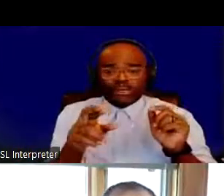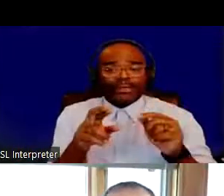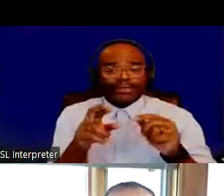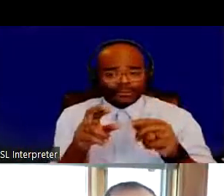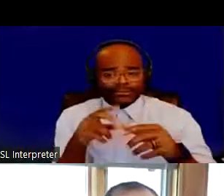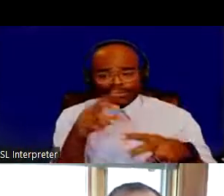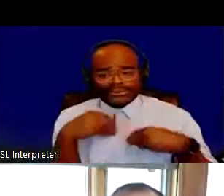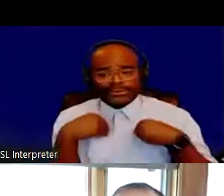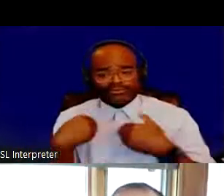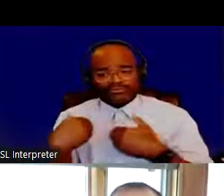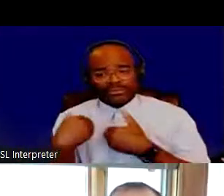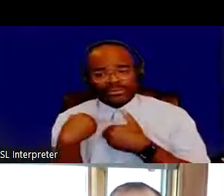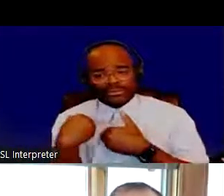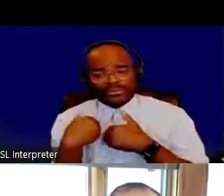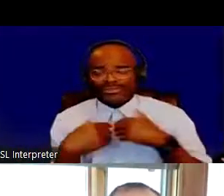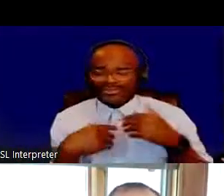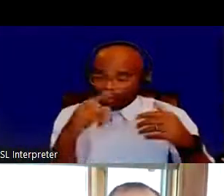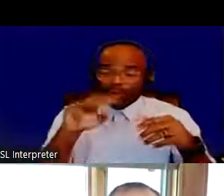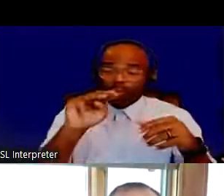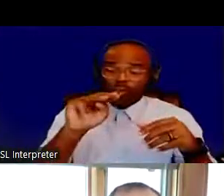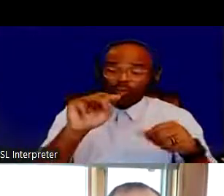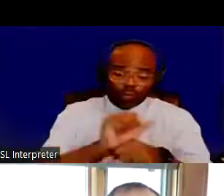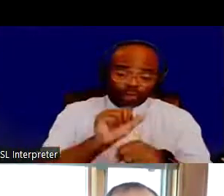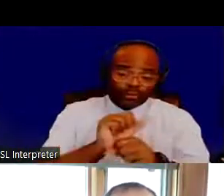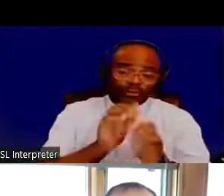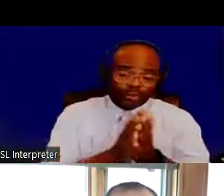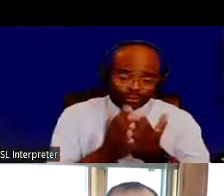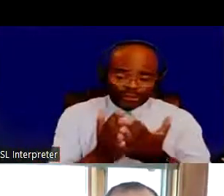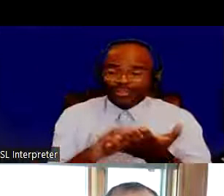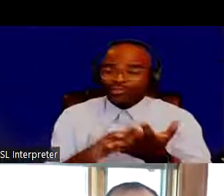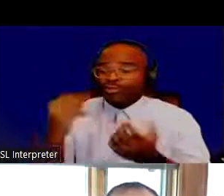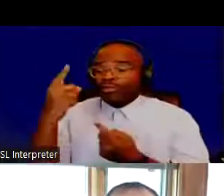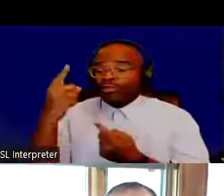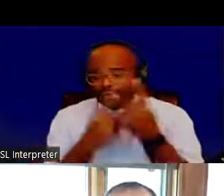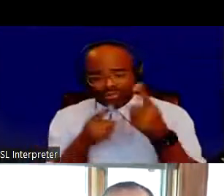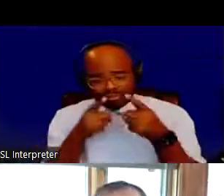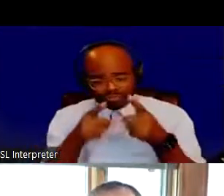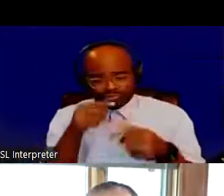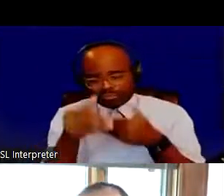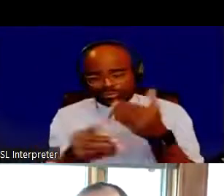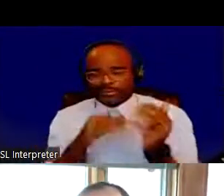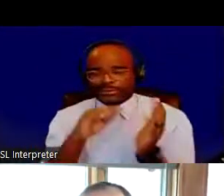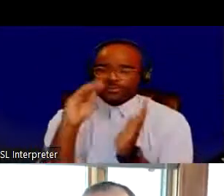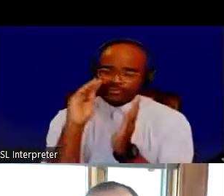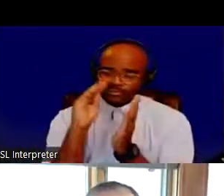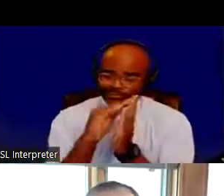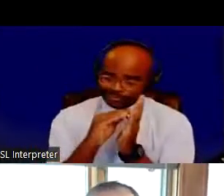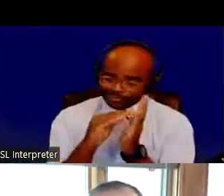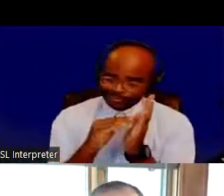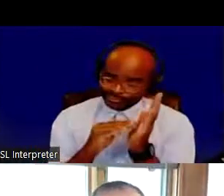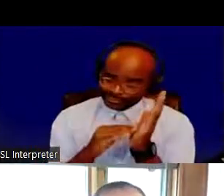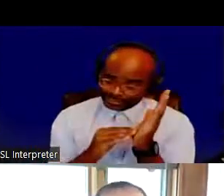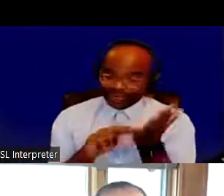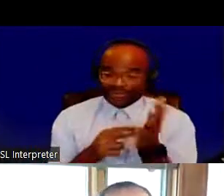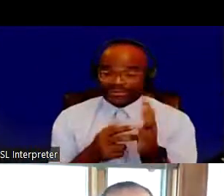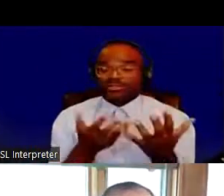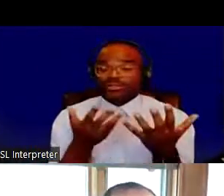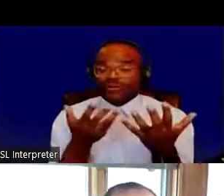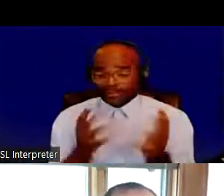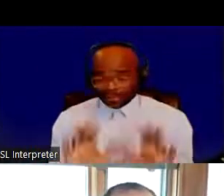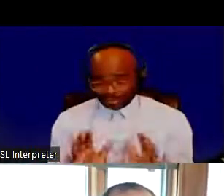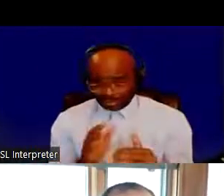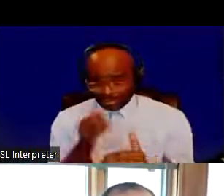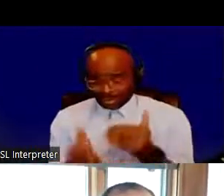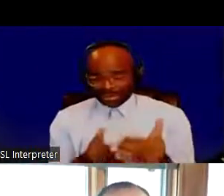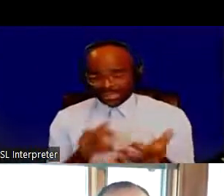like a workbook, right? You're documenting your thoughts the whole way so that when you complete the process, you have an